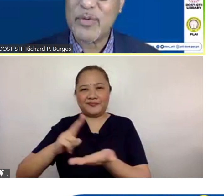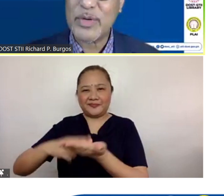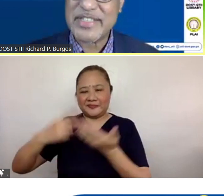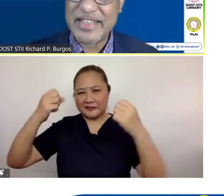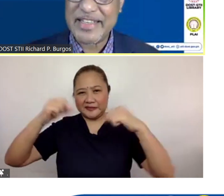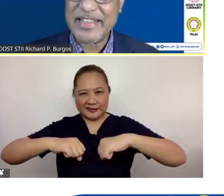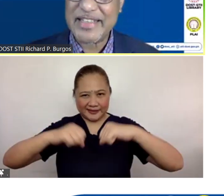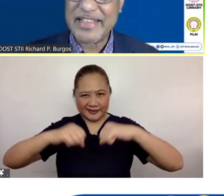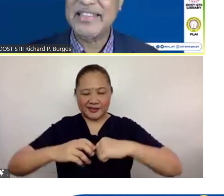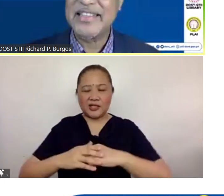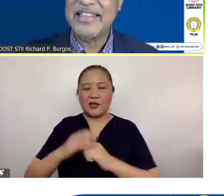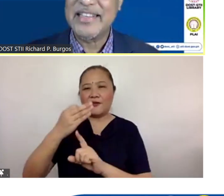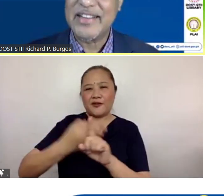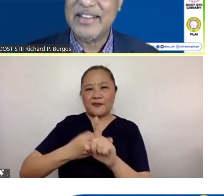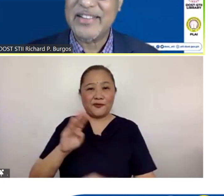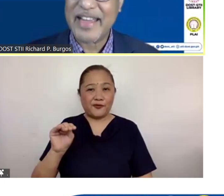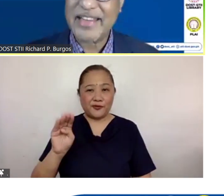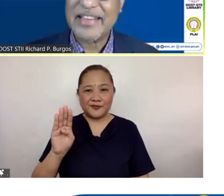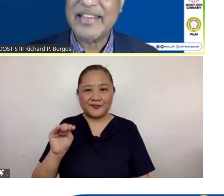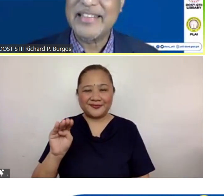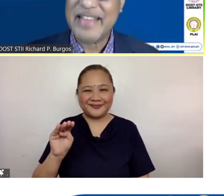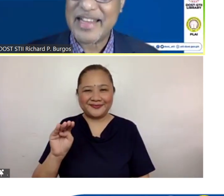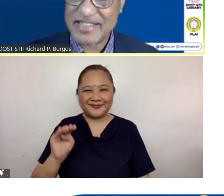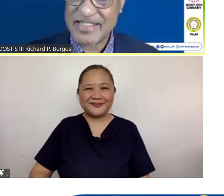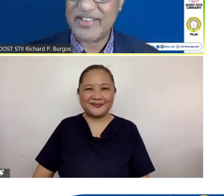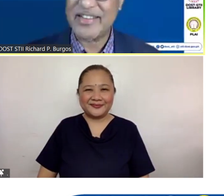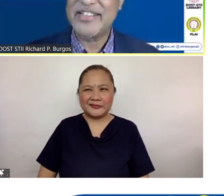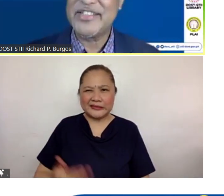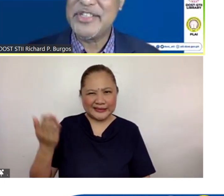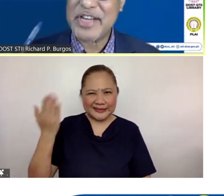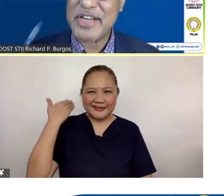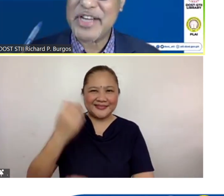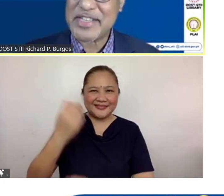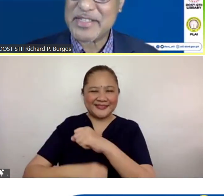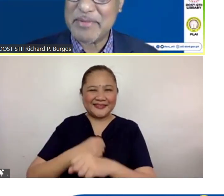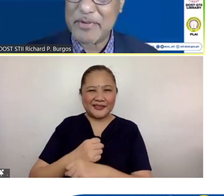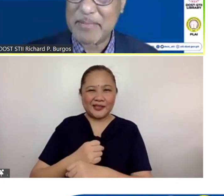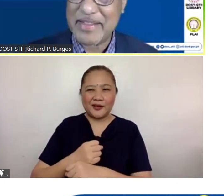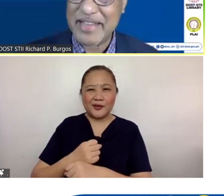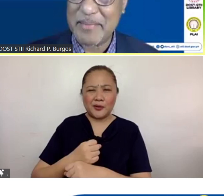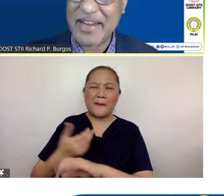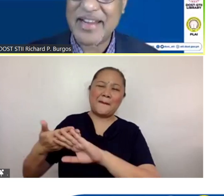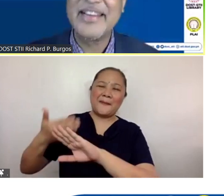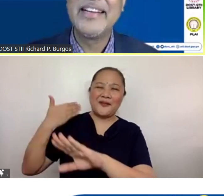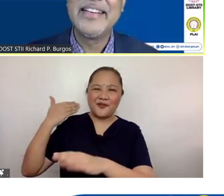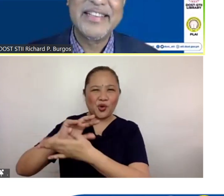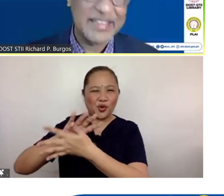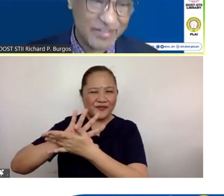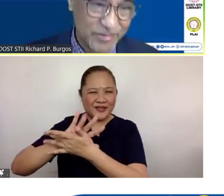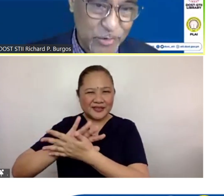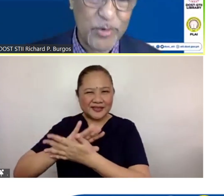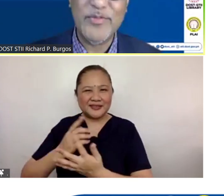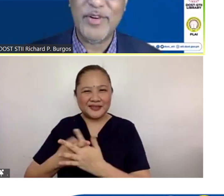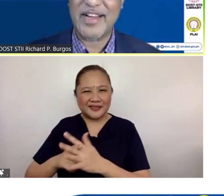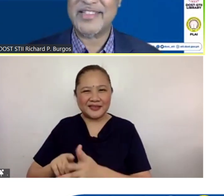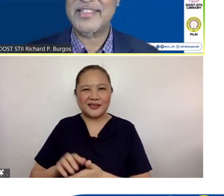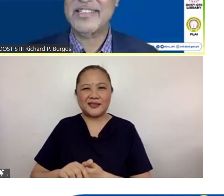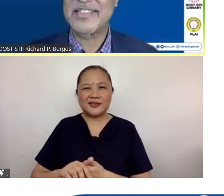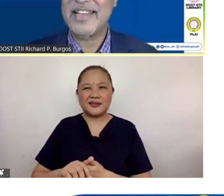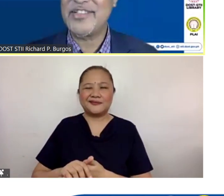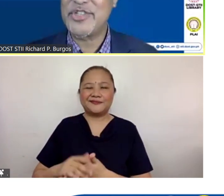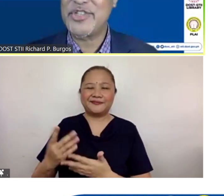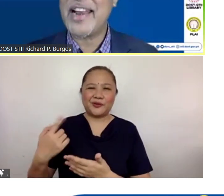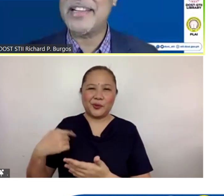February 14, okay, last year, just before the pandemic took over